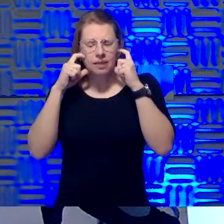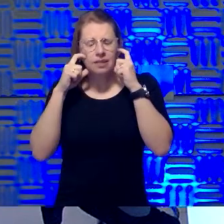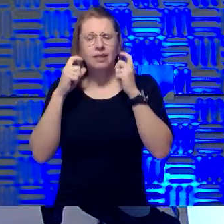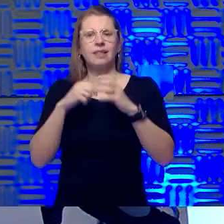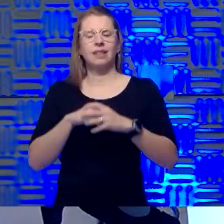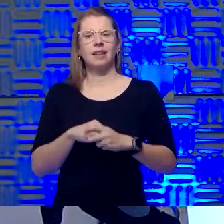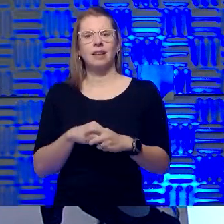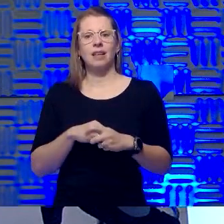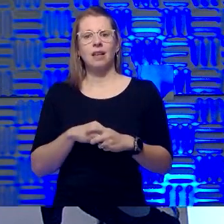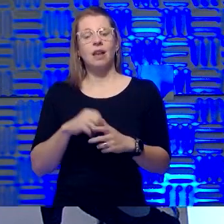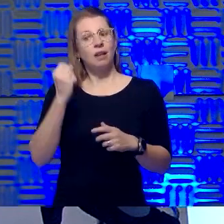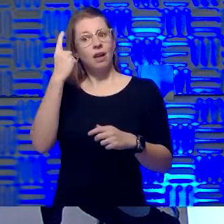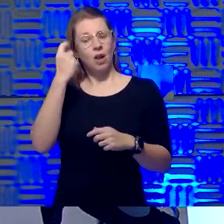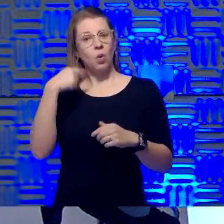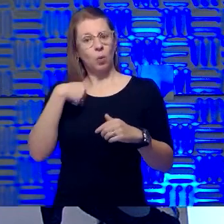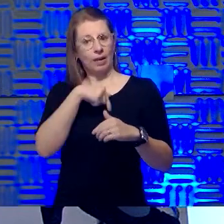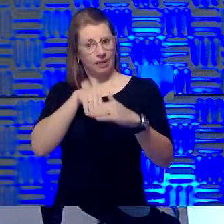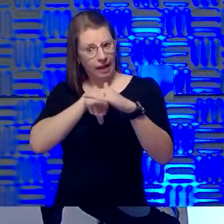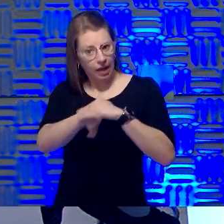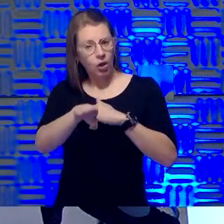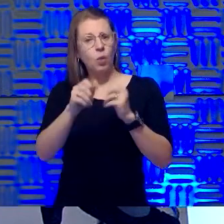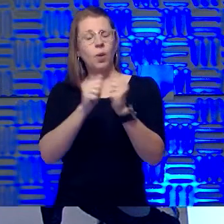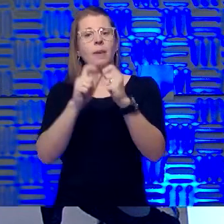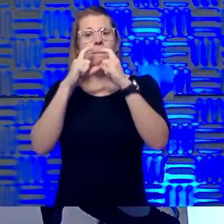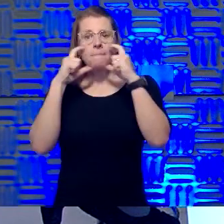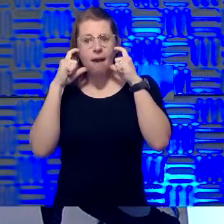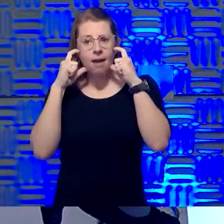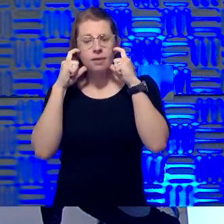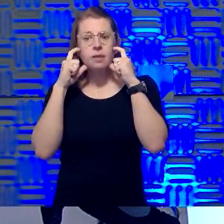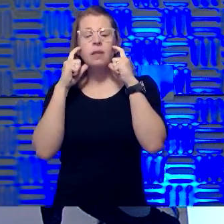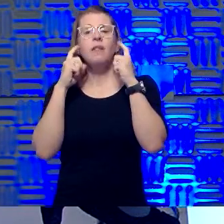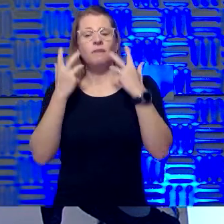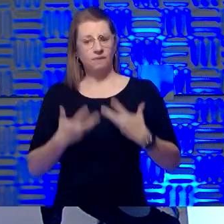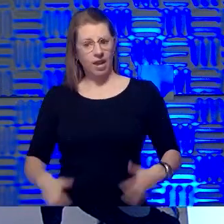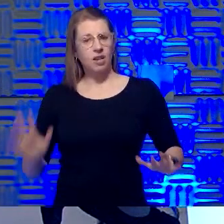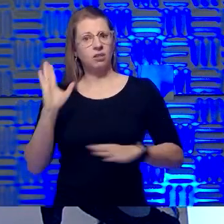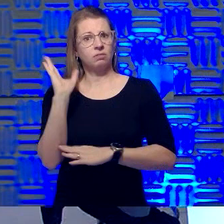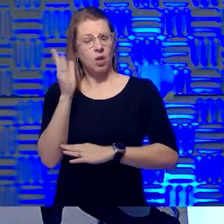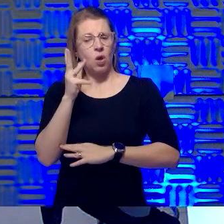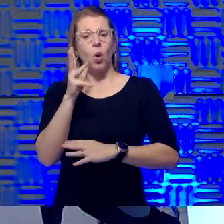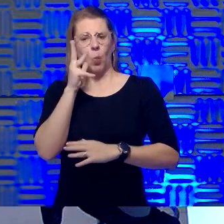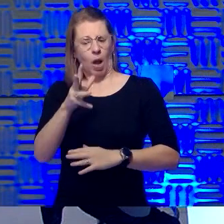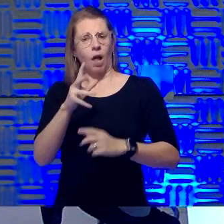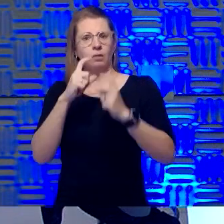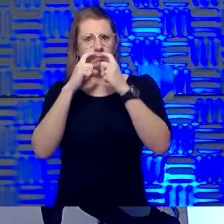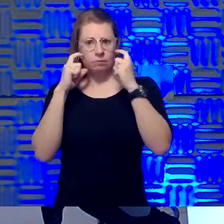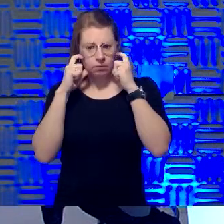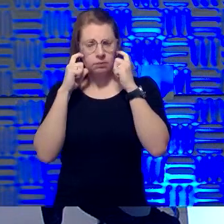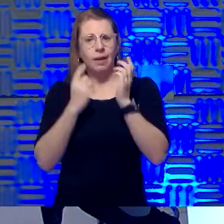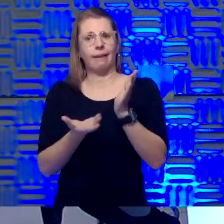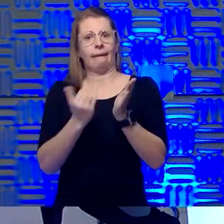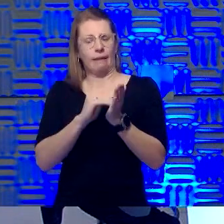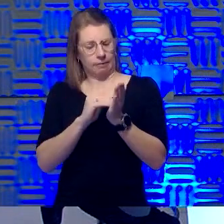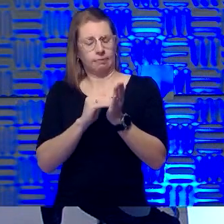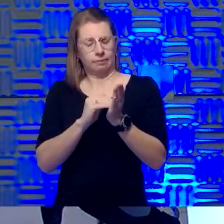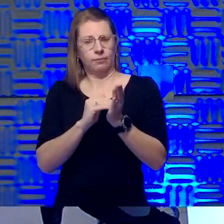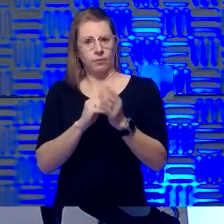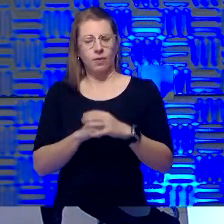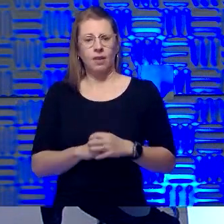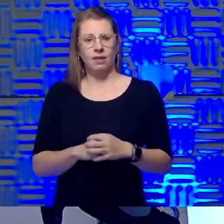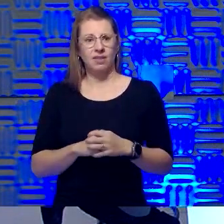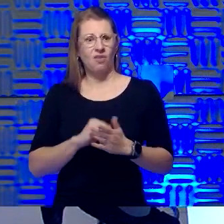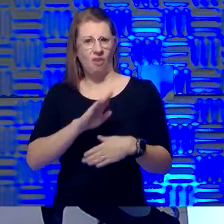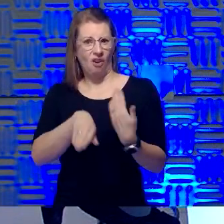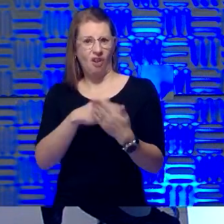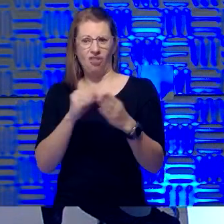noted, we did come in with masks. We do. They will be on as soon as we're done. And, around the hospital and around the offices, we are always we're wearing masks. Yep. That's the